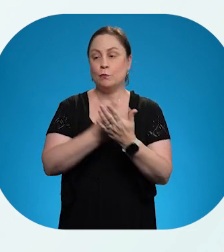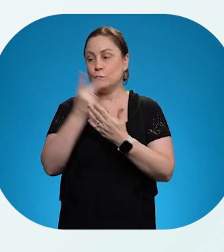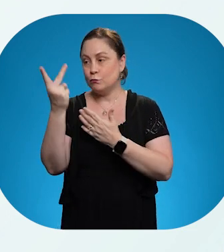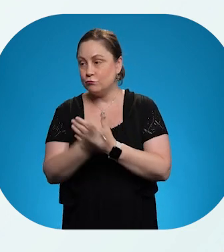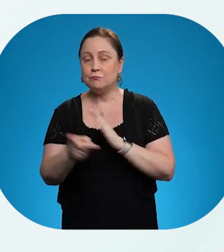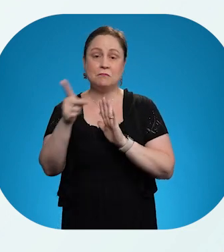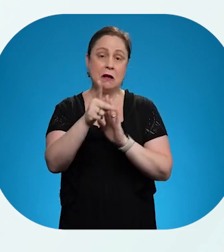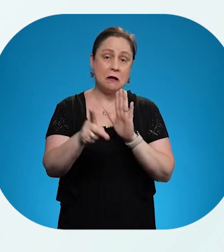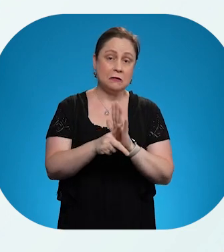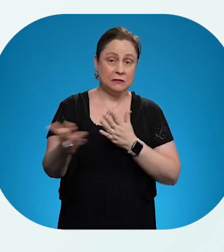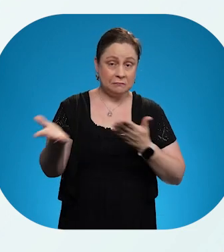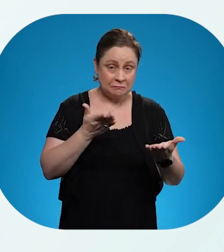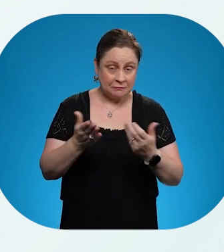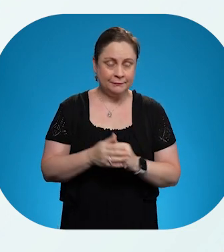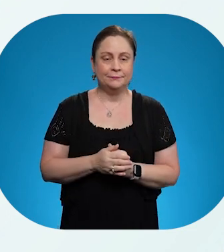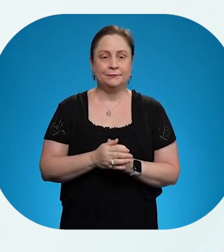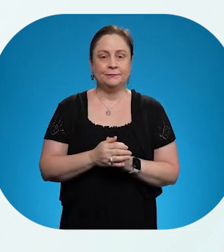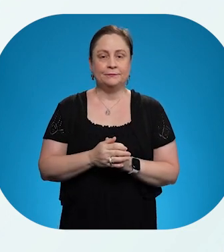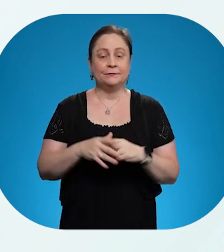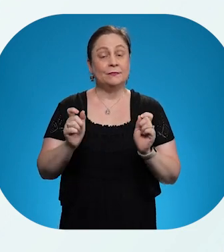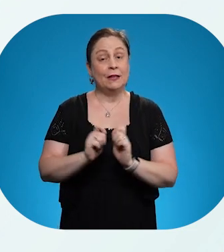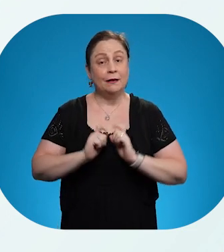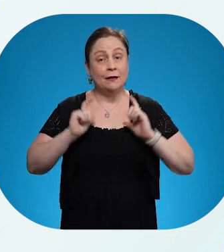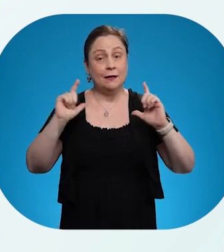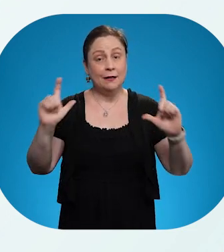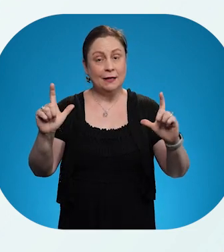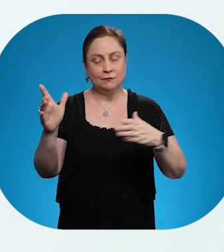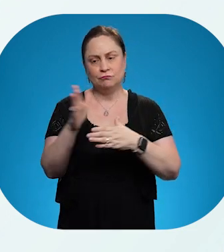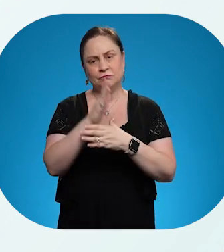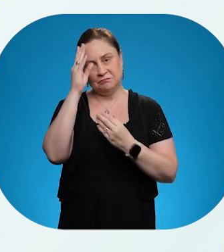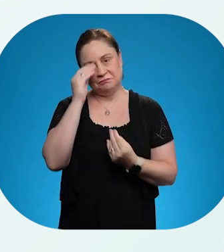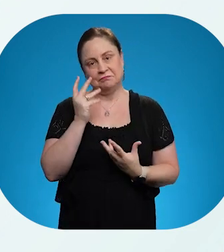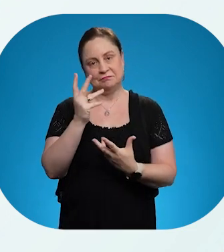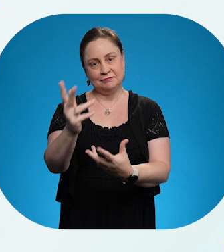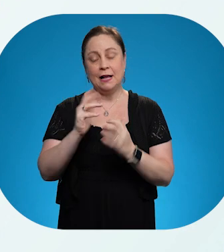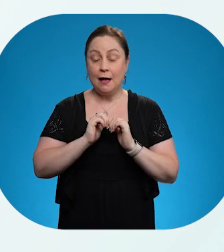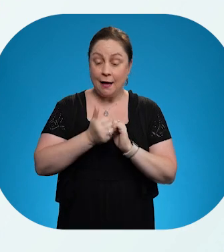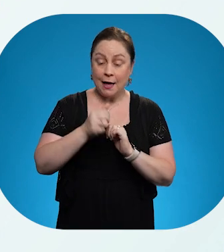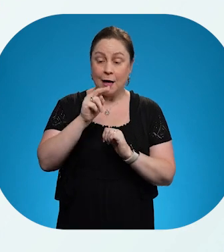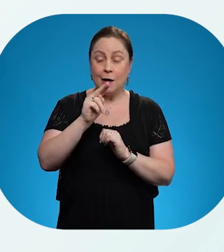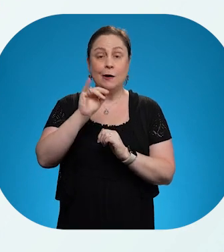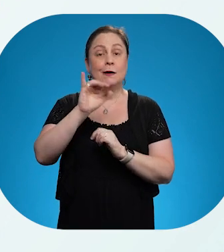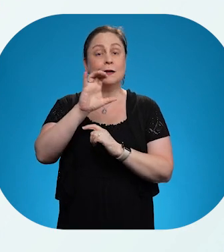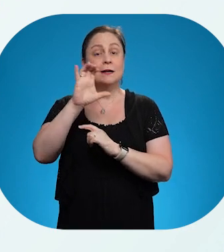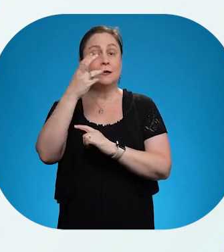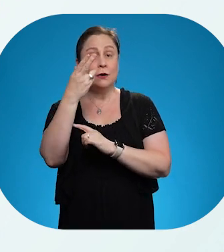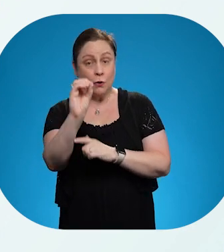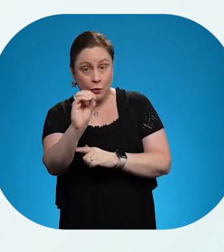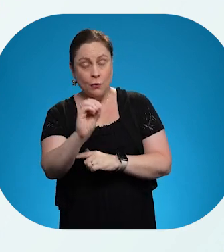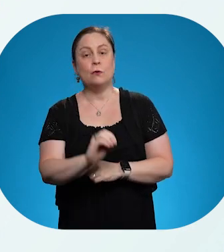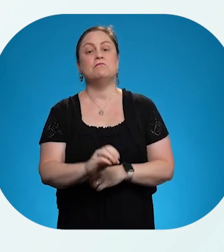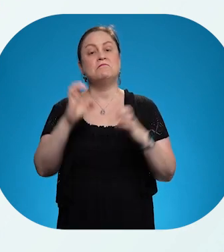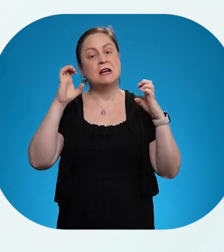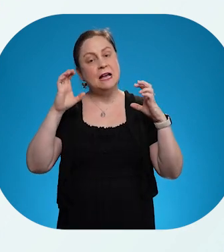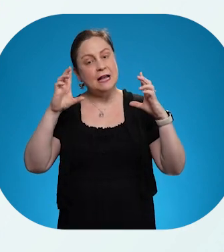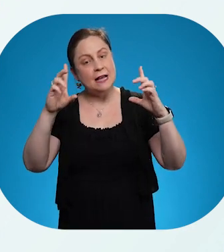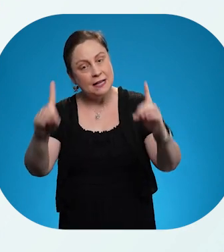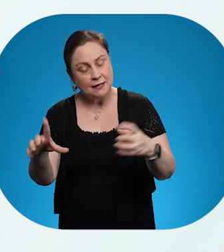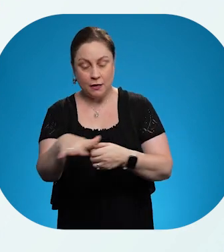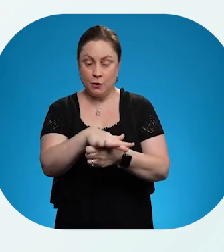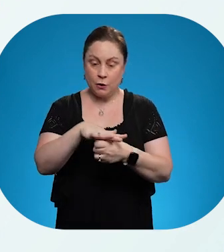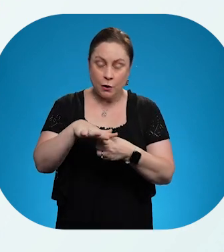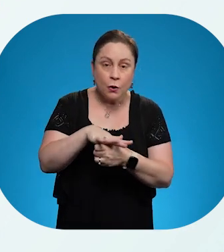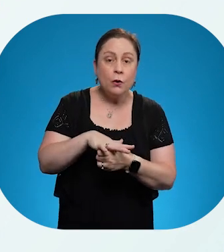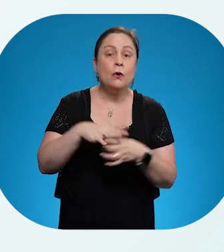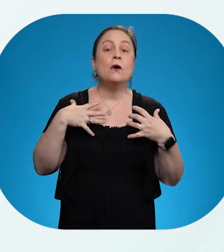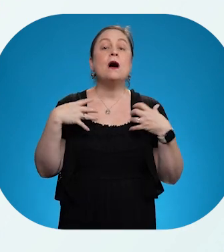and services. Next slide, I'm sharing just a little information on how NACHO educates local health departments